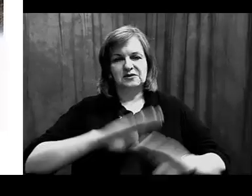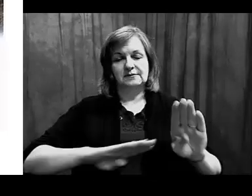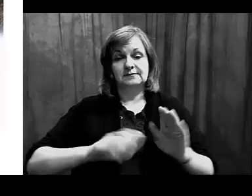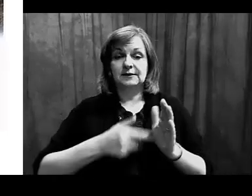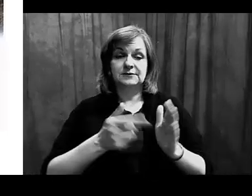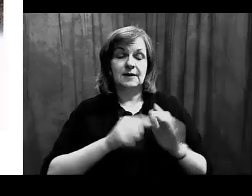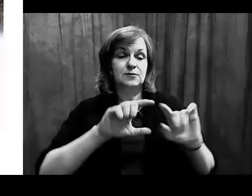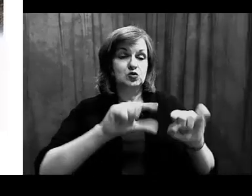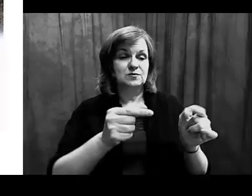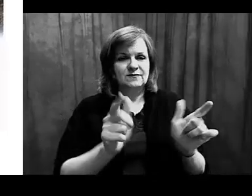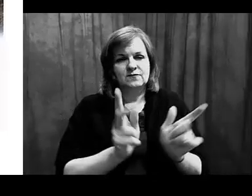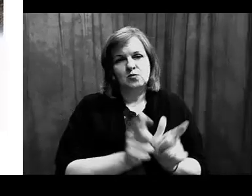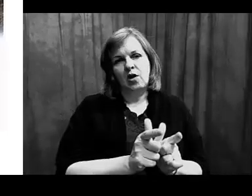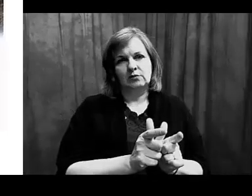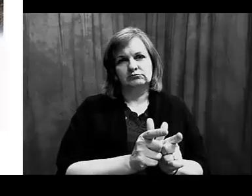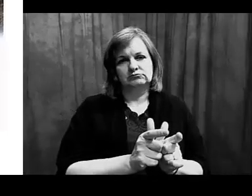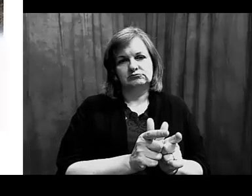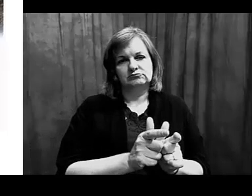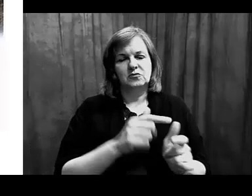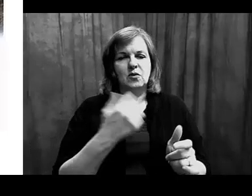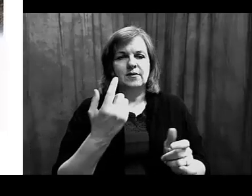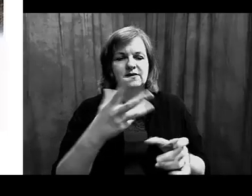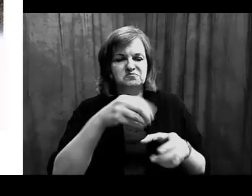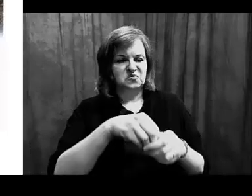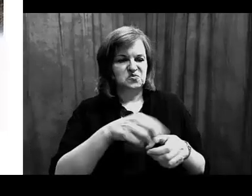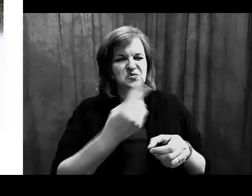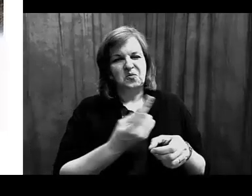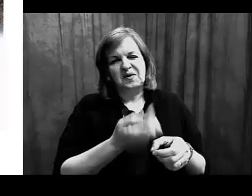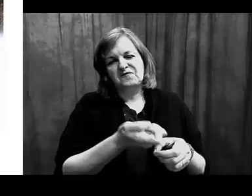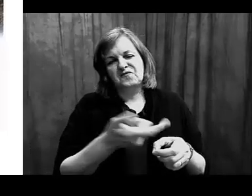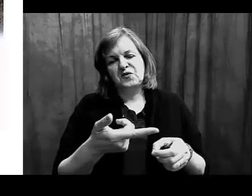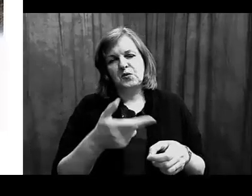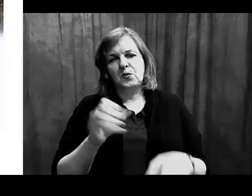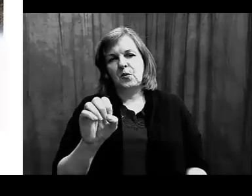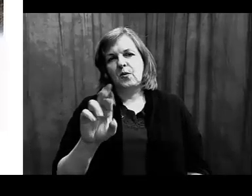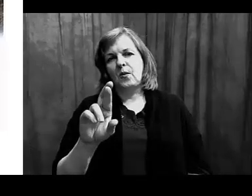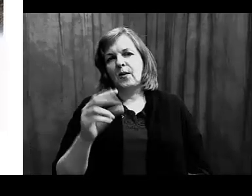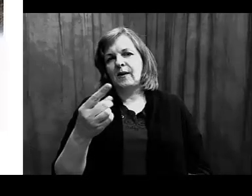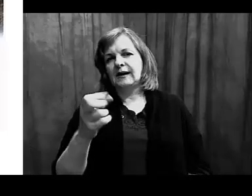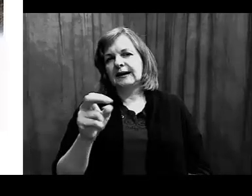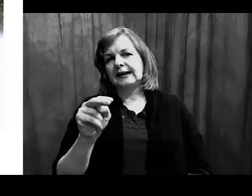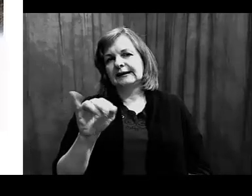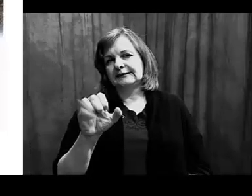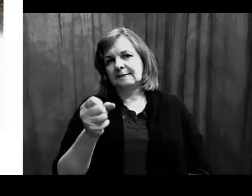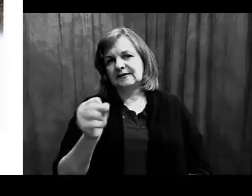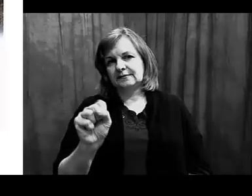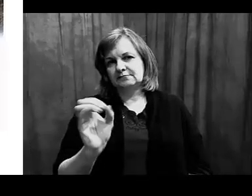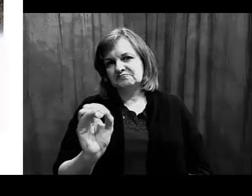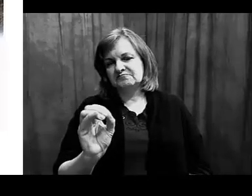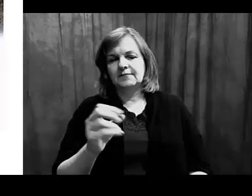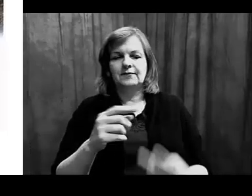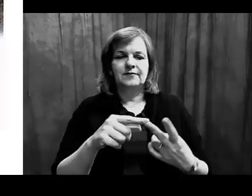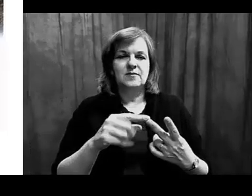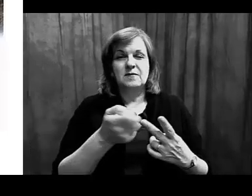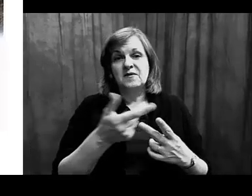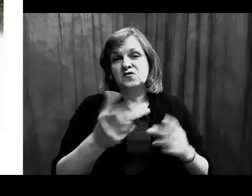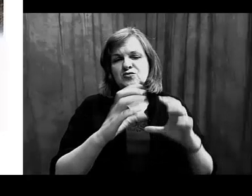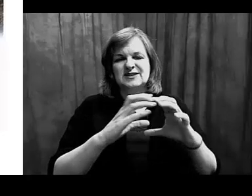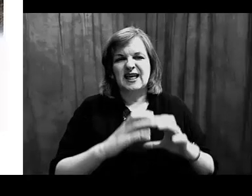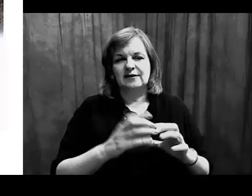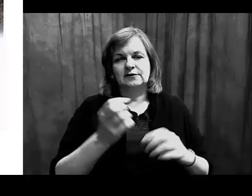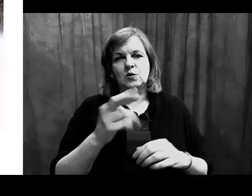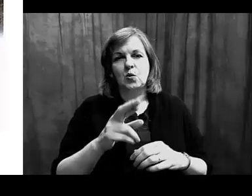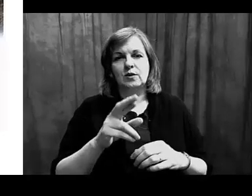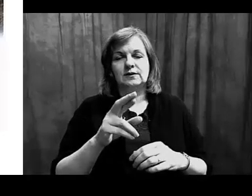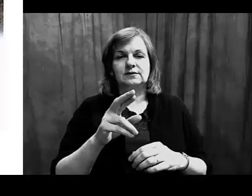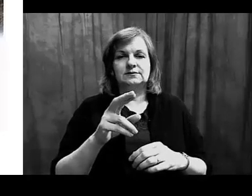things. And sometimes those groups are very small. They would only consist of a couple of organisms, maybe a couple of cells,